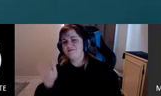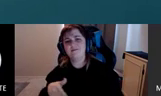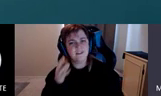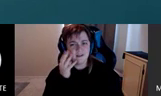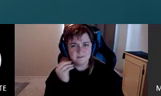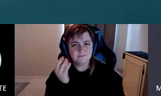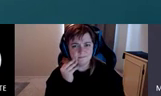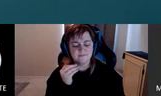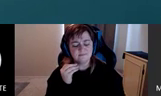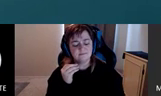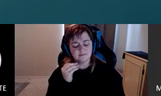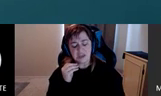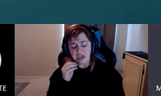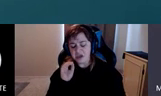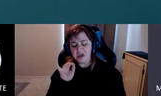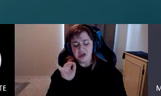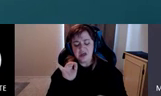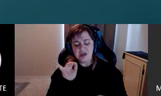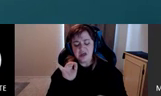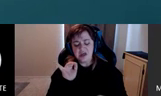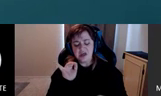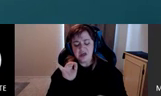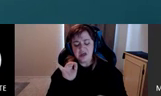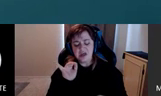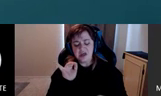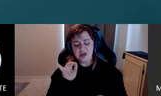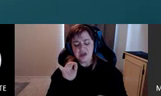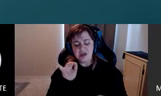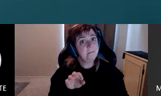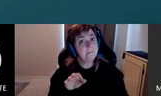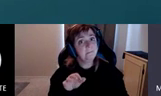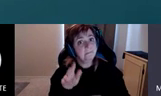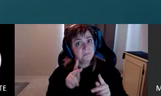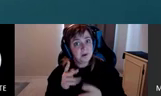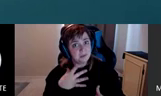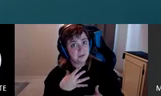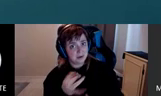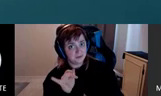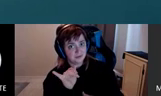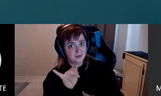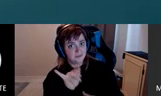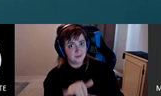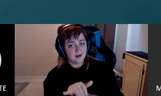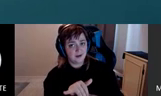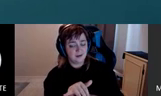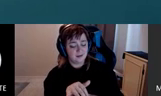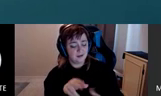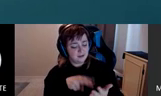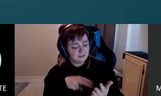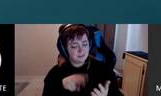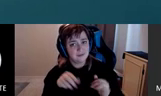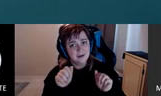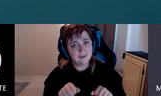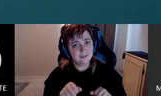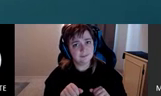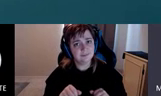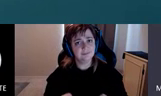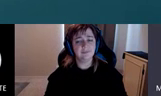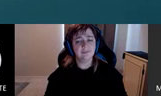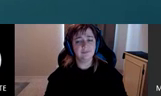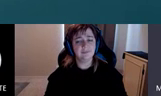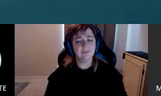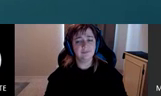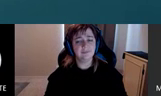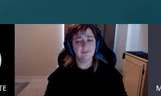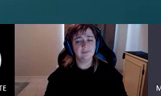which is something that people think about. I mean, I grew up obviously not having diverse books, but it was really cool to kind of escape